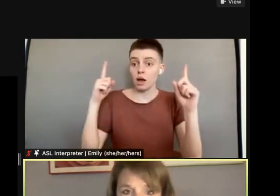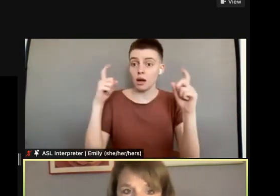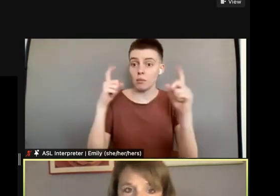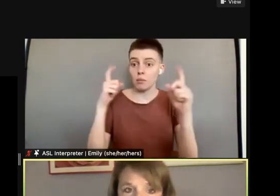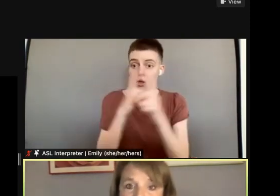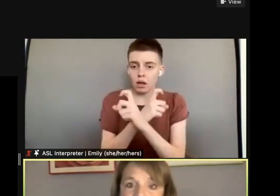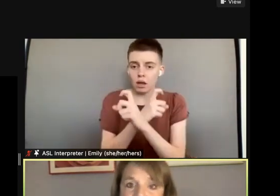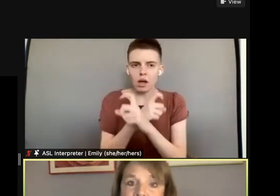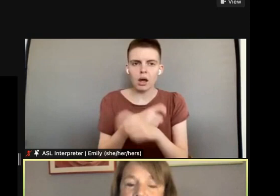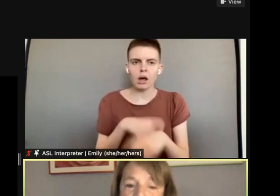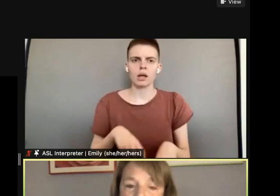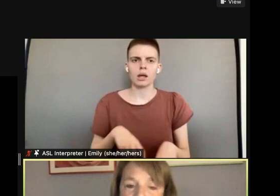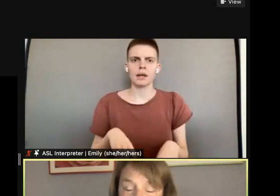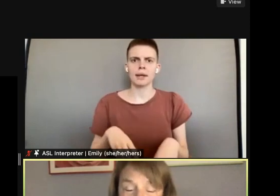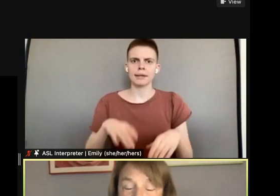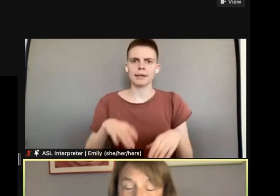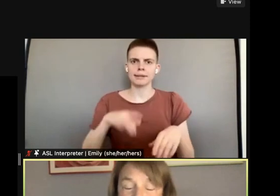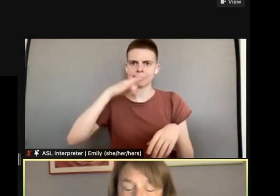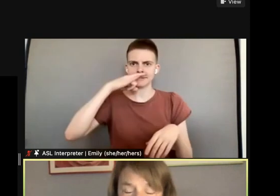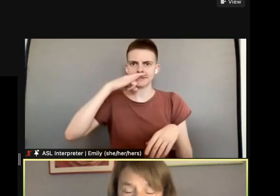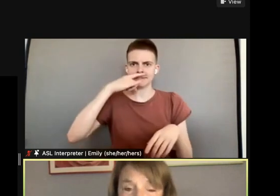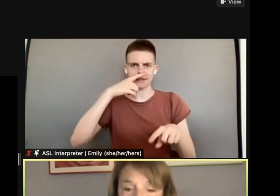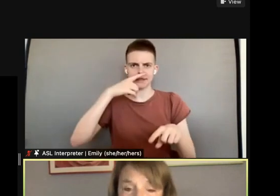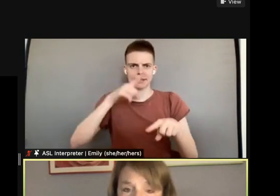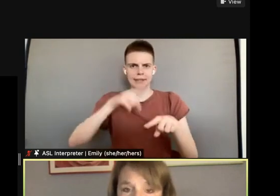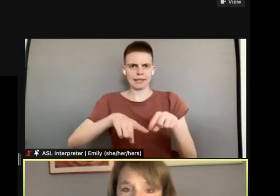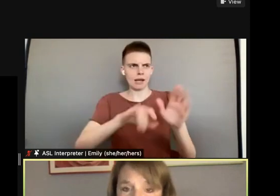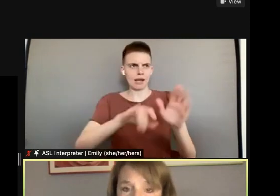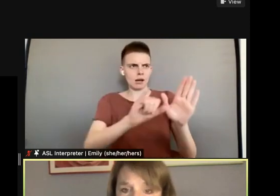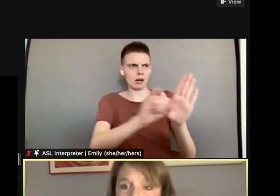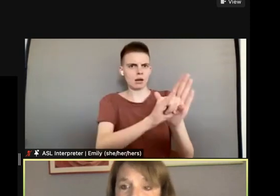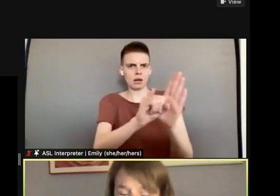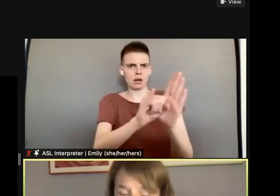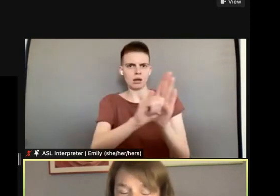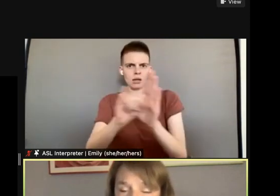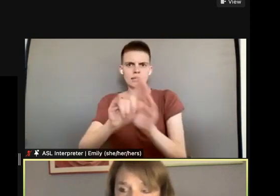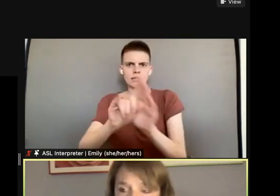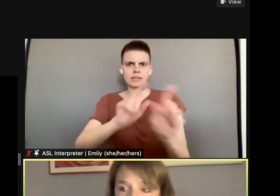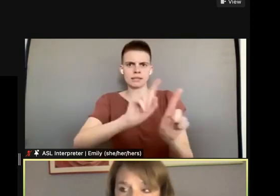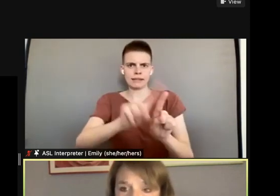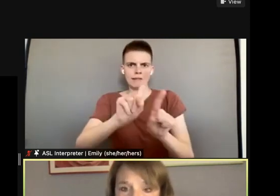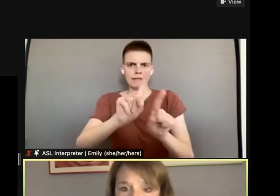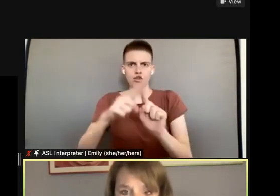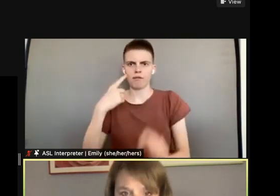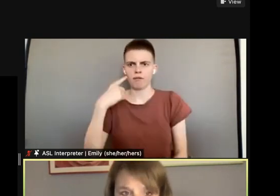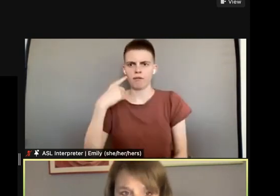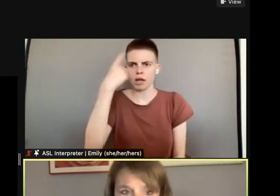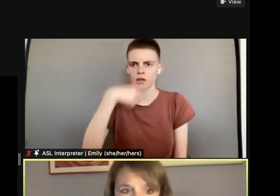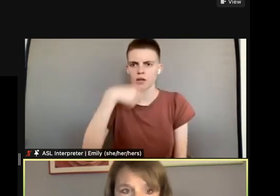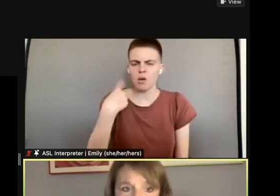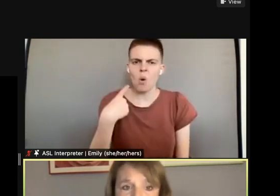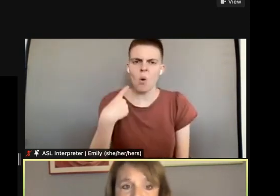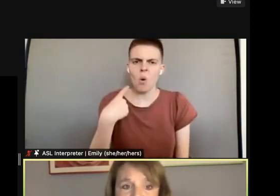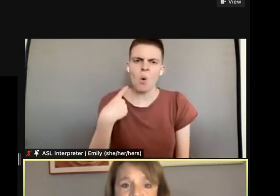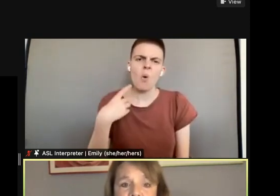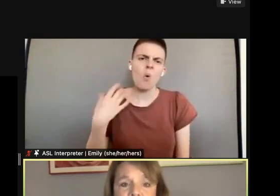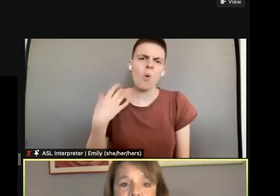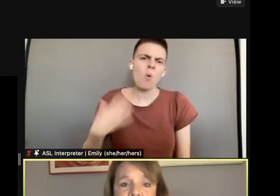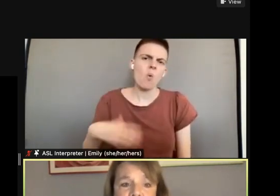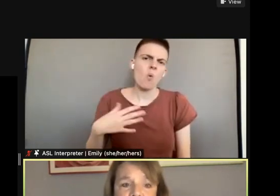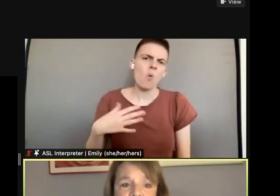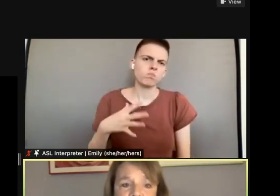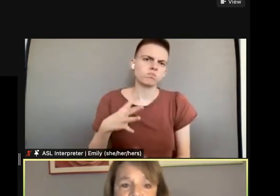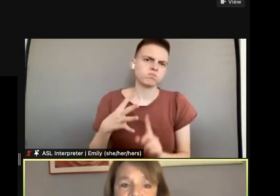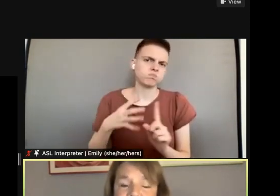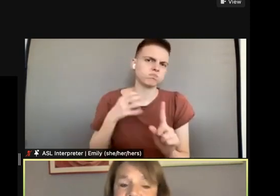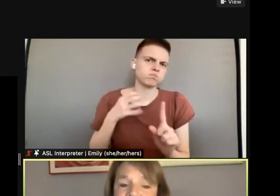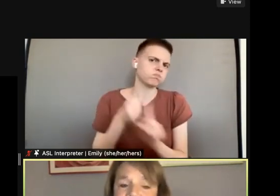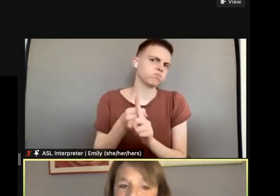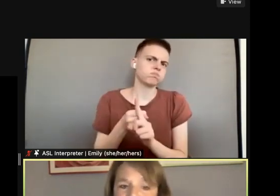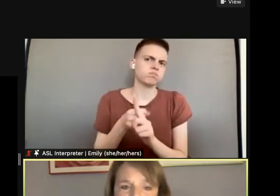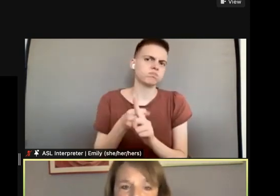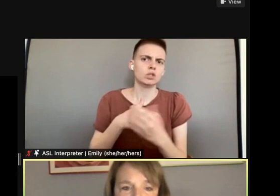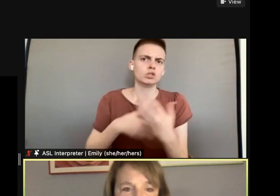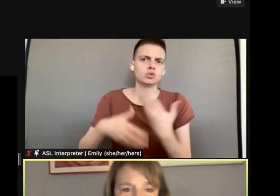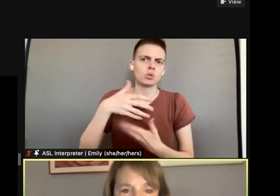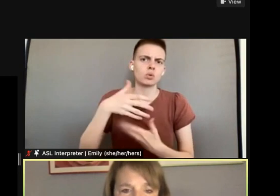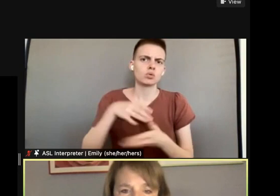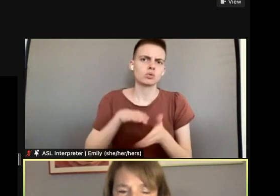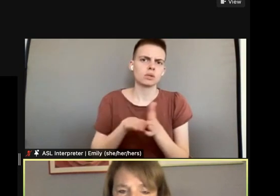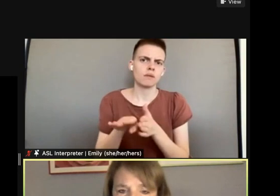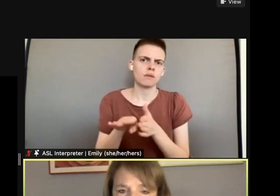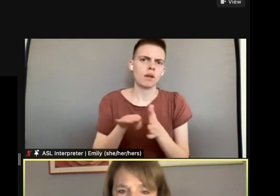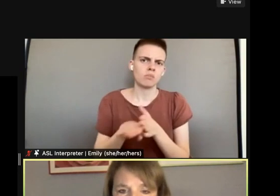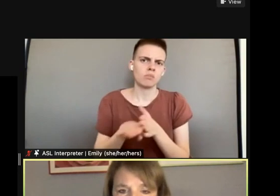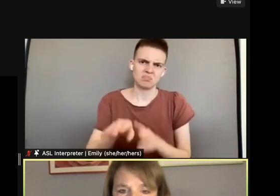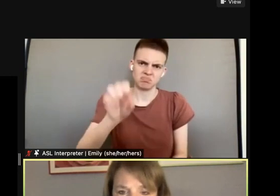discriminate faces. That would surely impact your social development. The